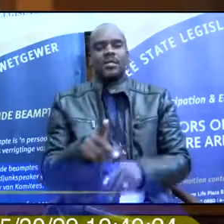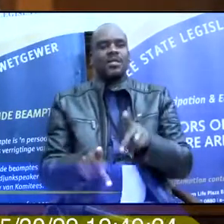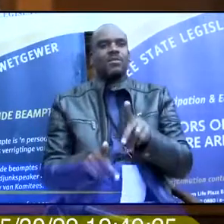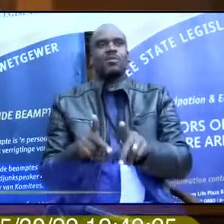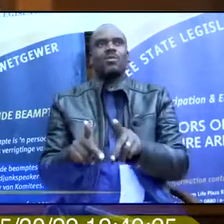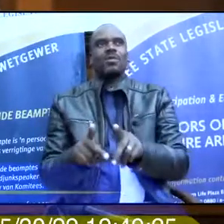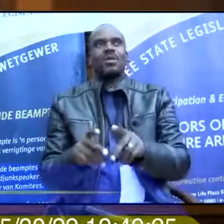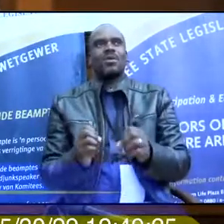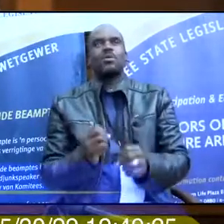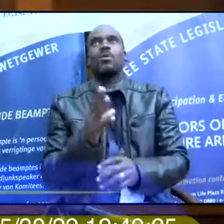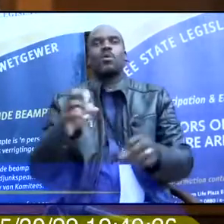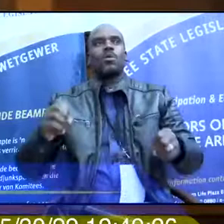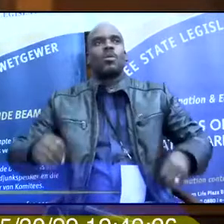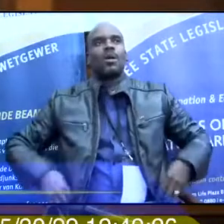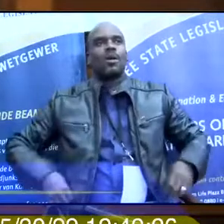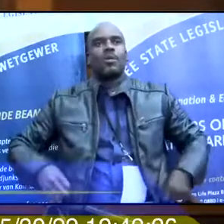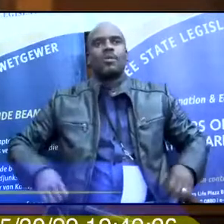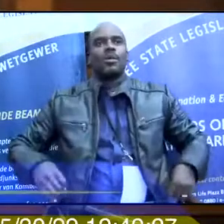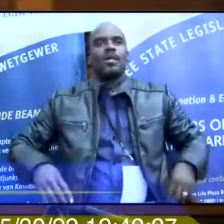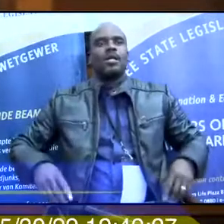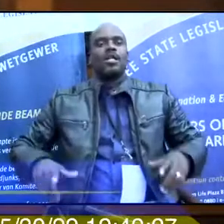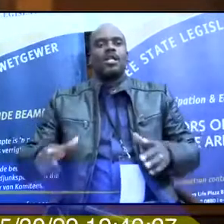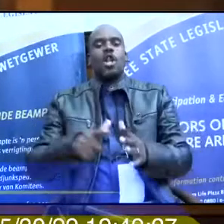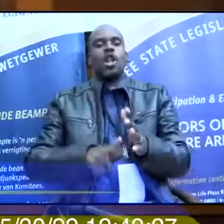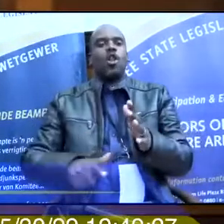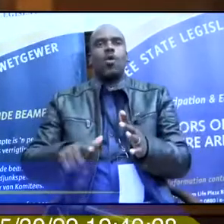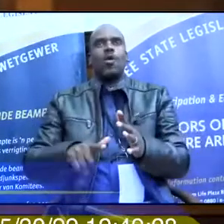exposing corruption in local government